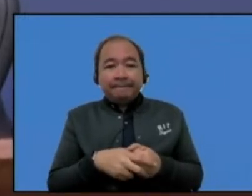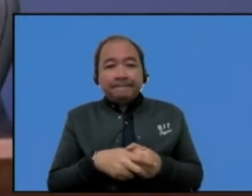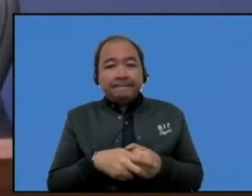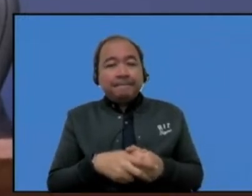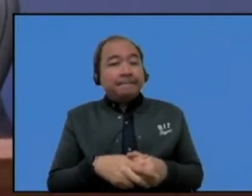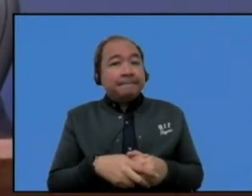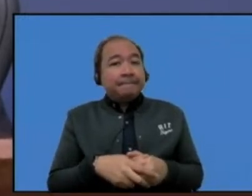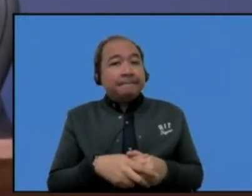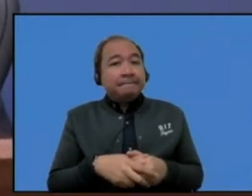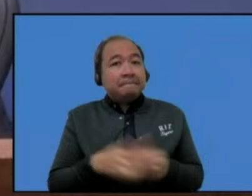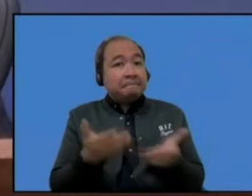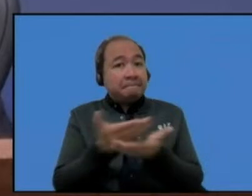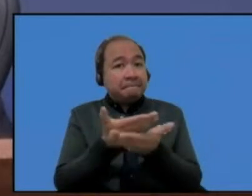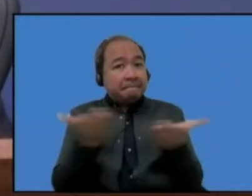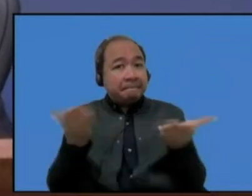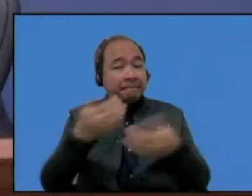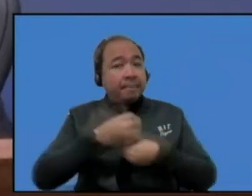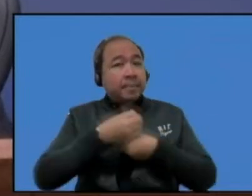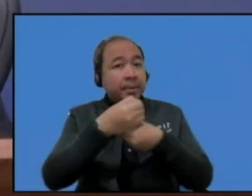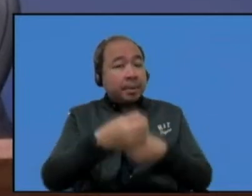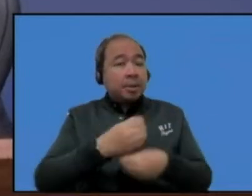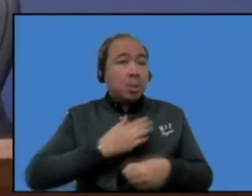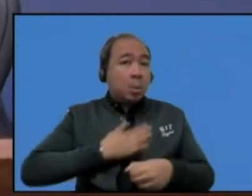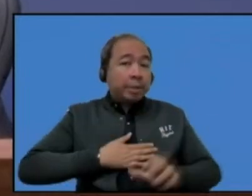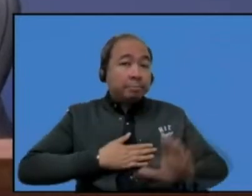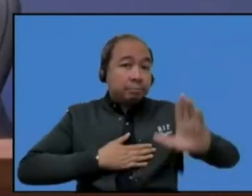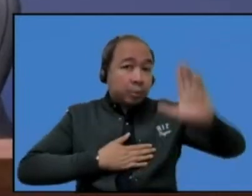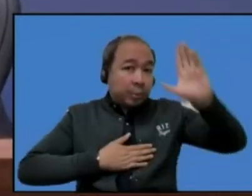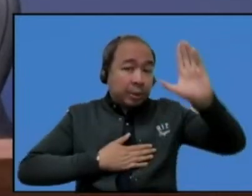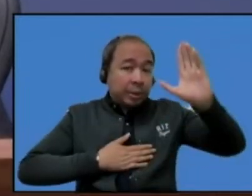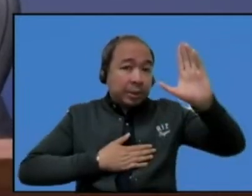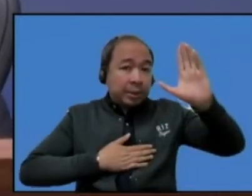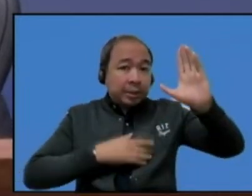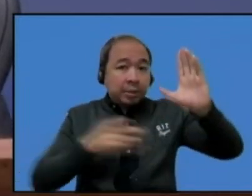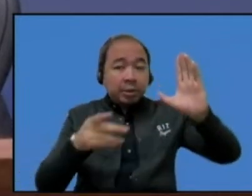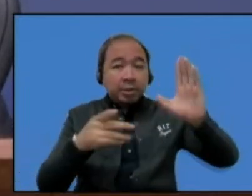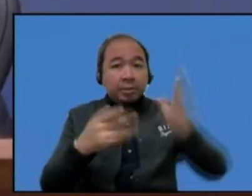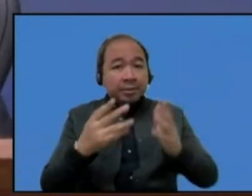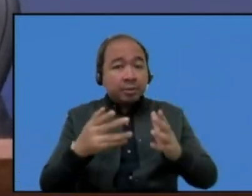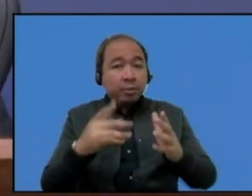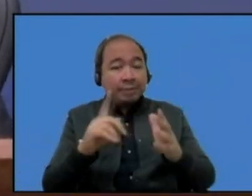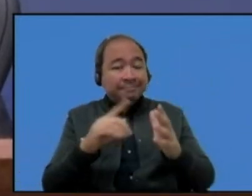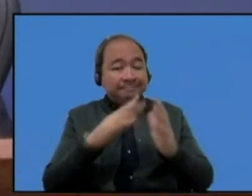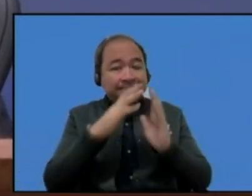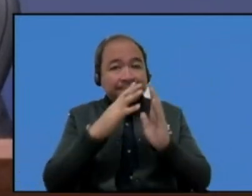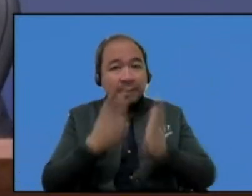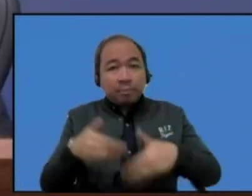Would any delegation wish to intervene, especially if the text proposal?